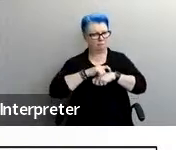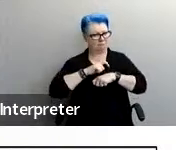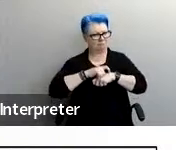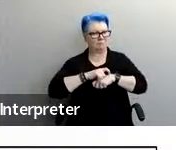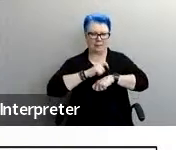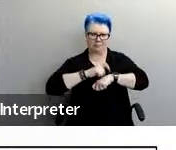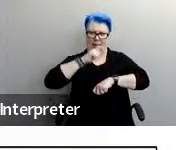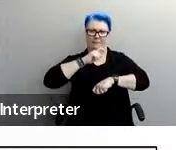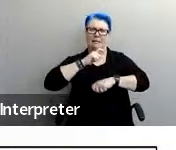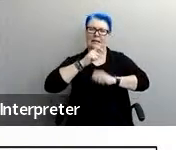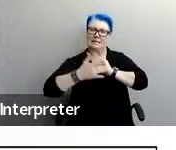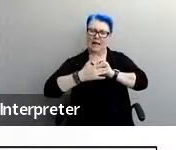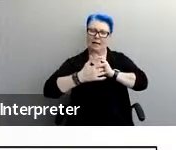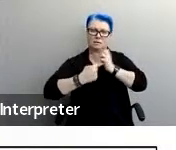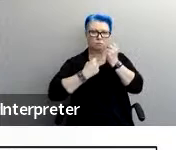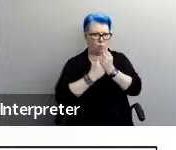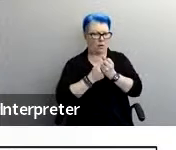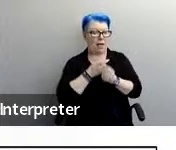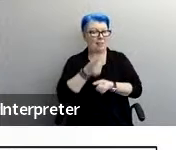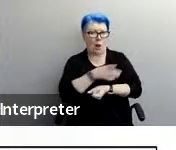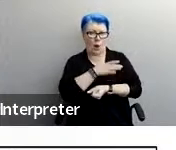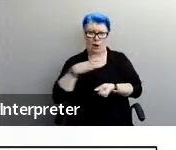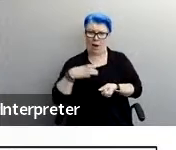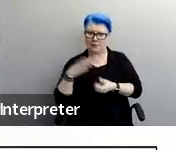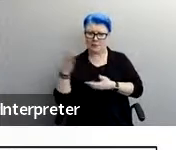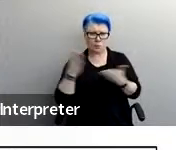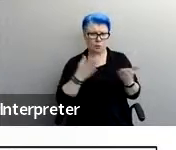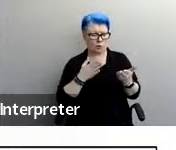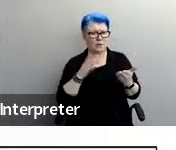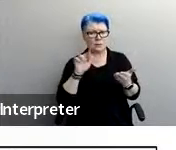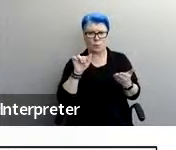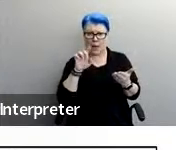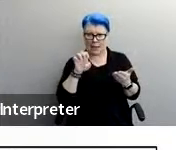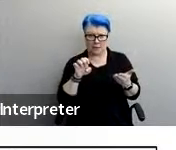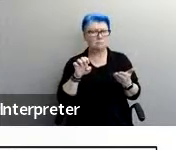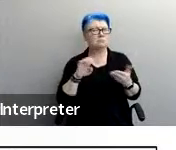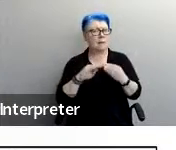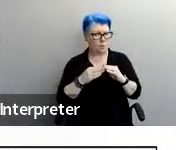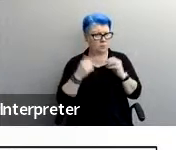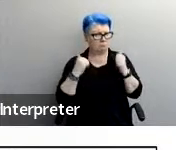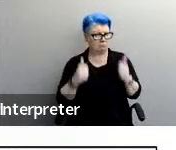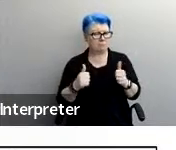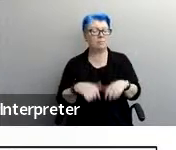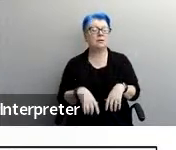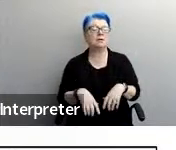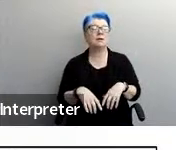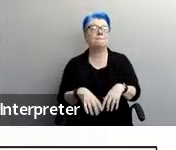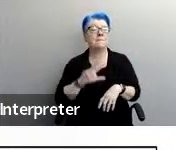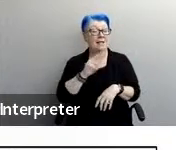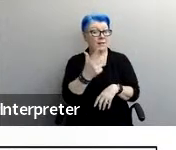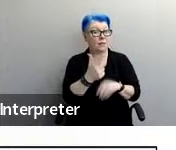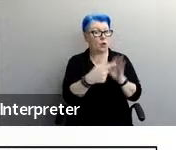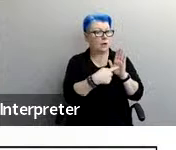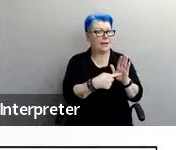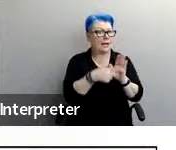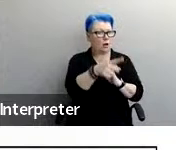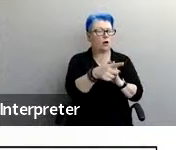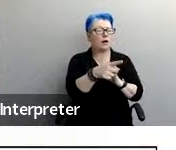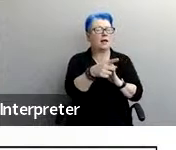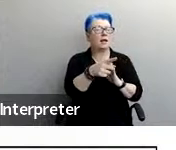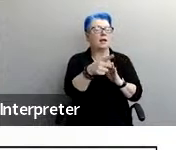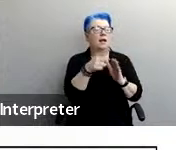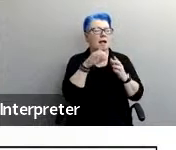tech support and their customer service ratings. As for the third indicator related to the refresh